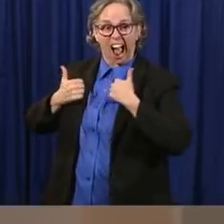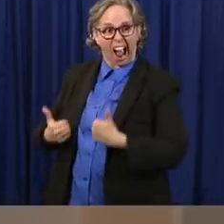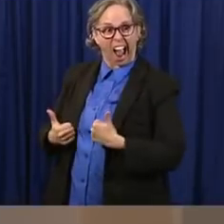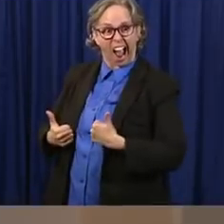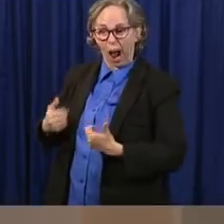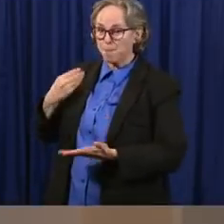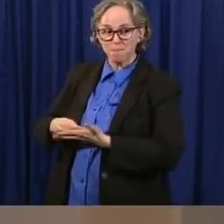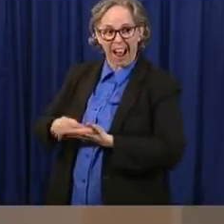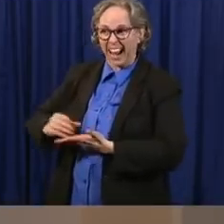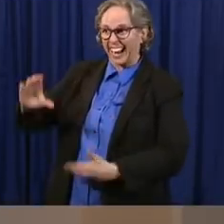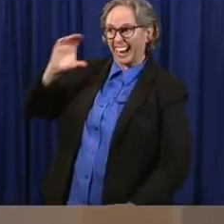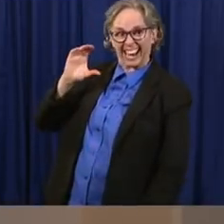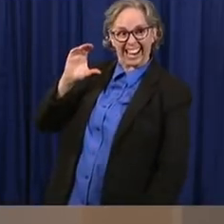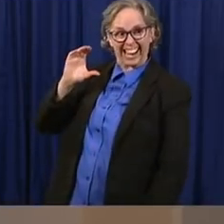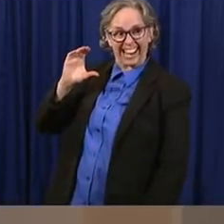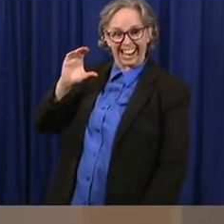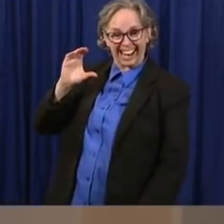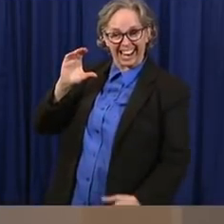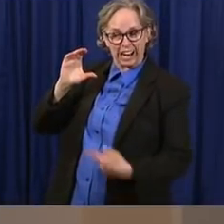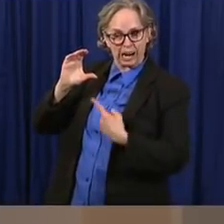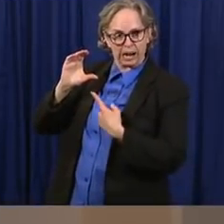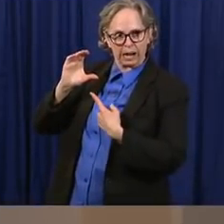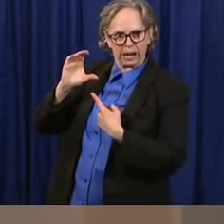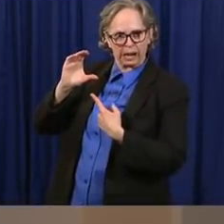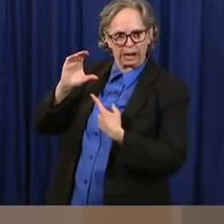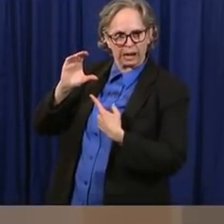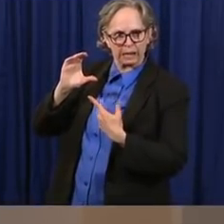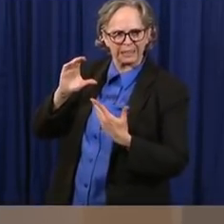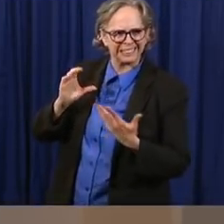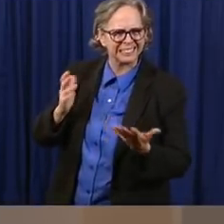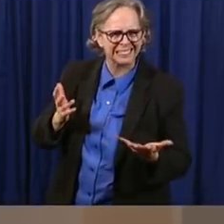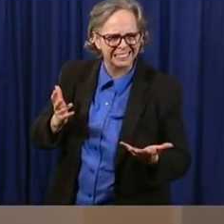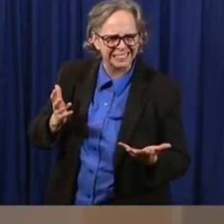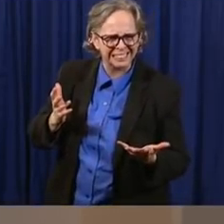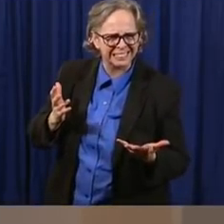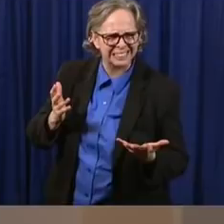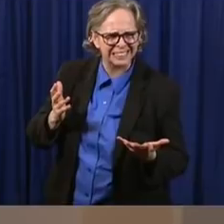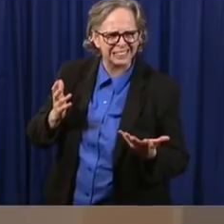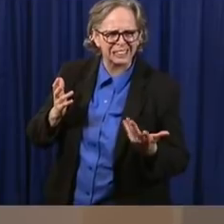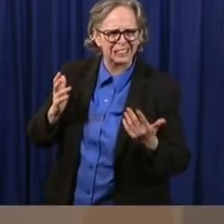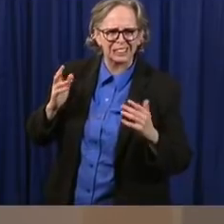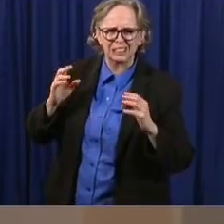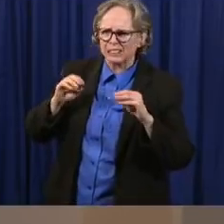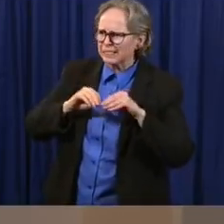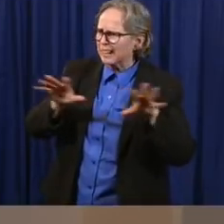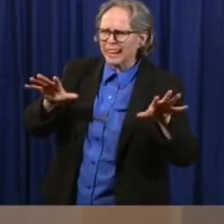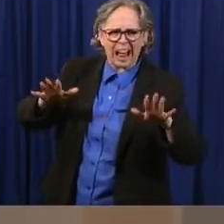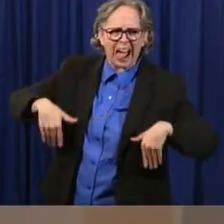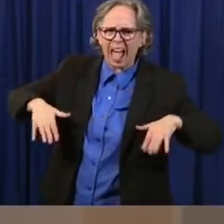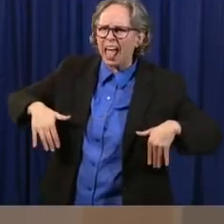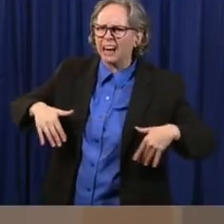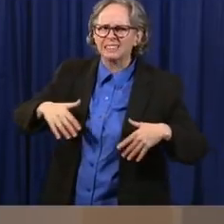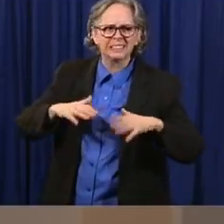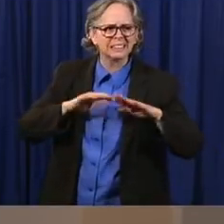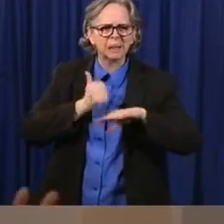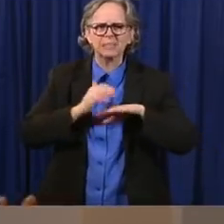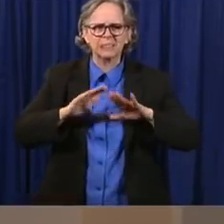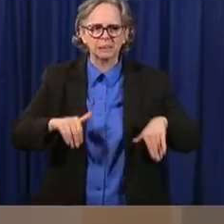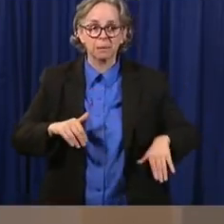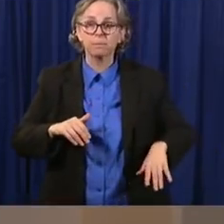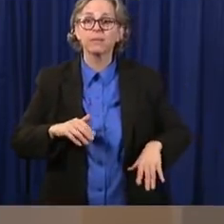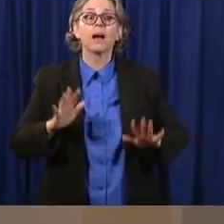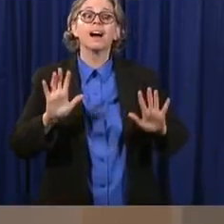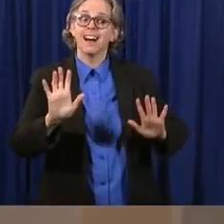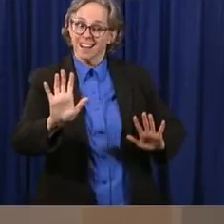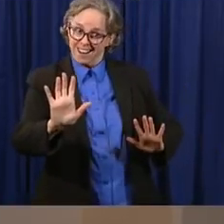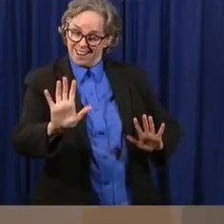just going to get it. But at this point, there is no distribution system. We're building that. The good news is for those folks